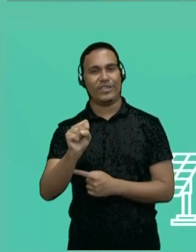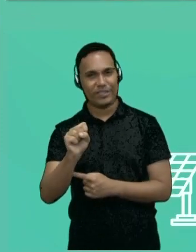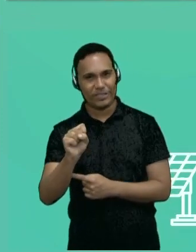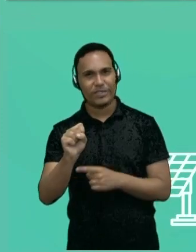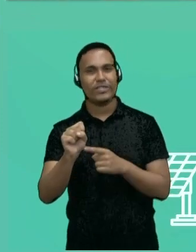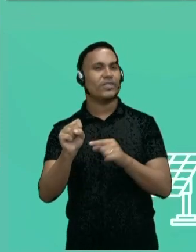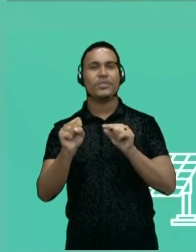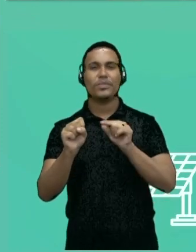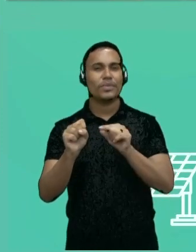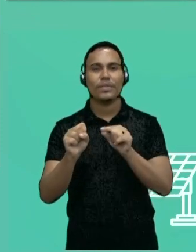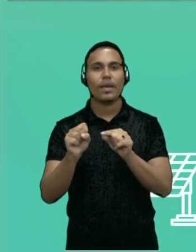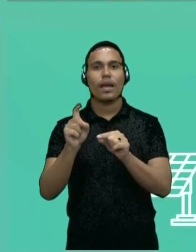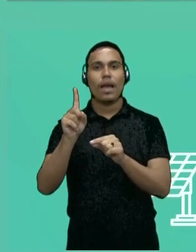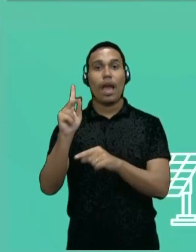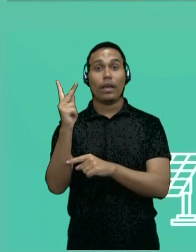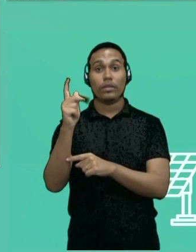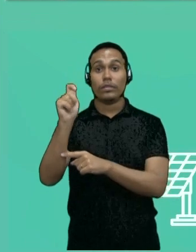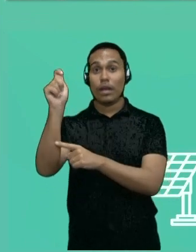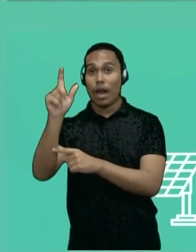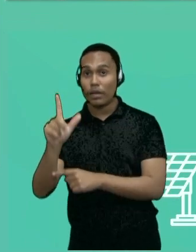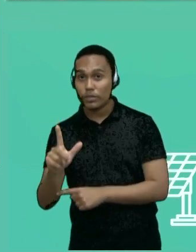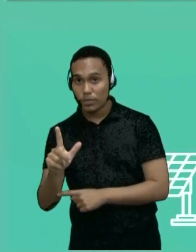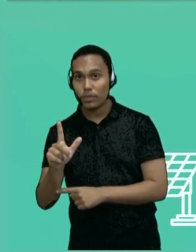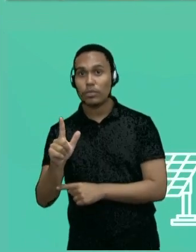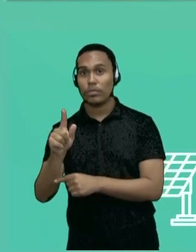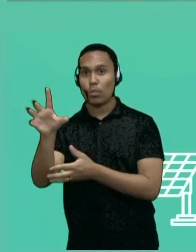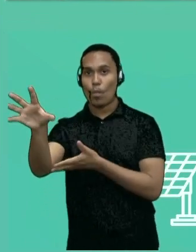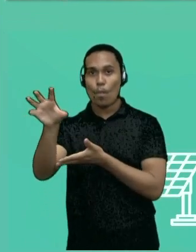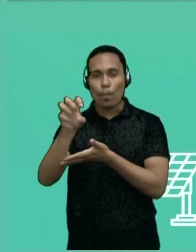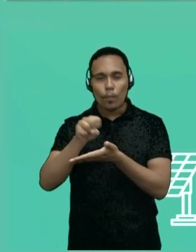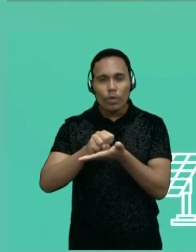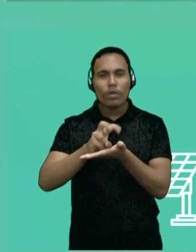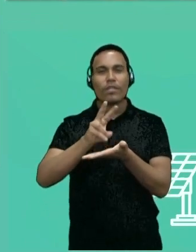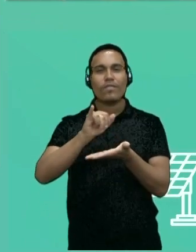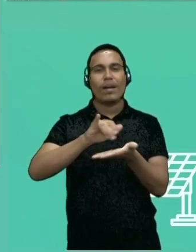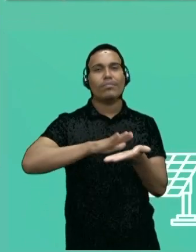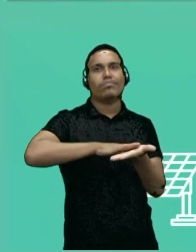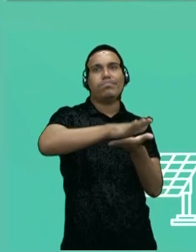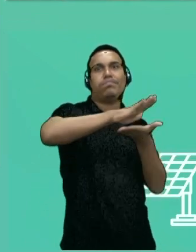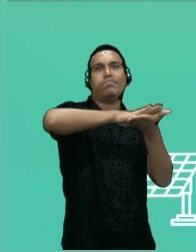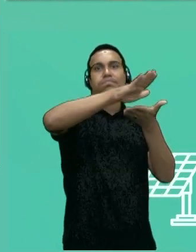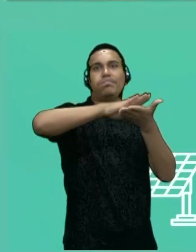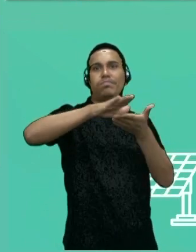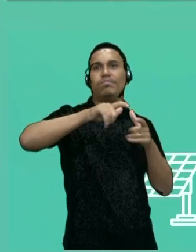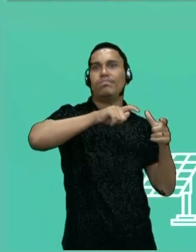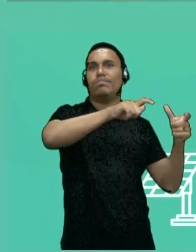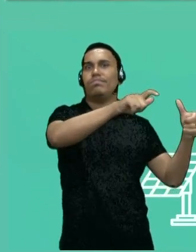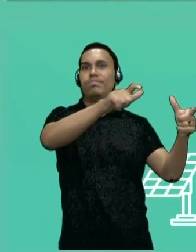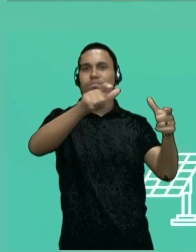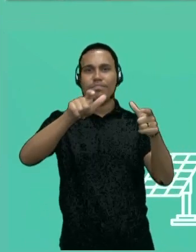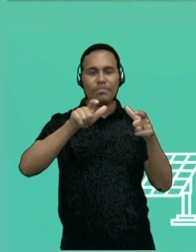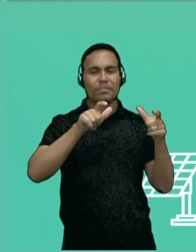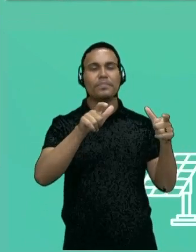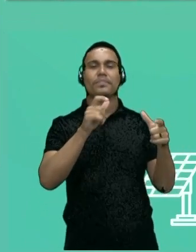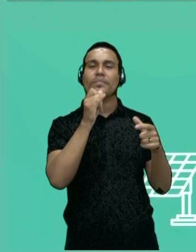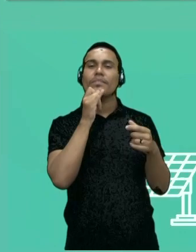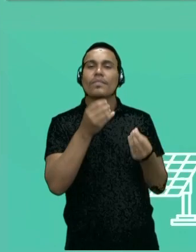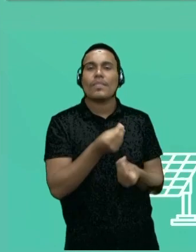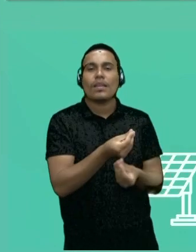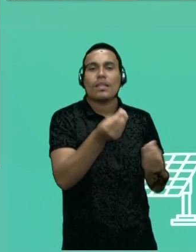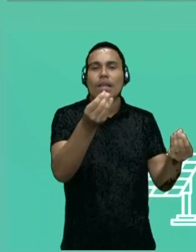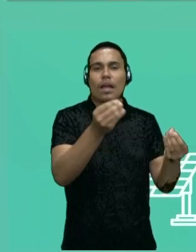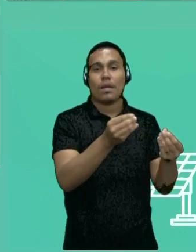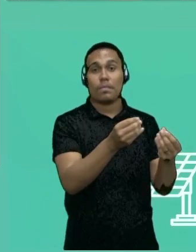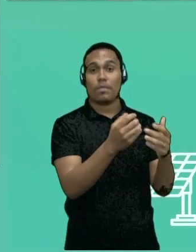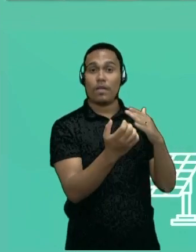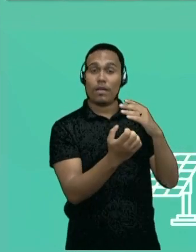clusters, which are distributing this low-carbon hydrogen to the different industrial players and manufacturers around that production site